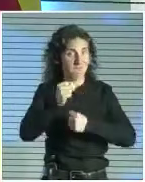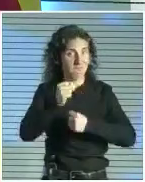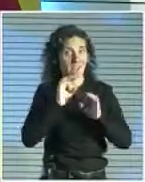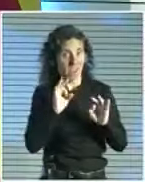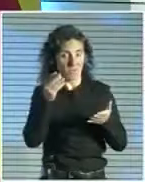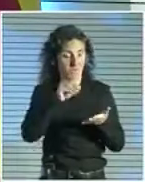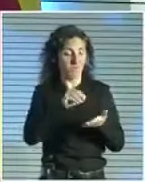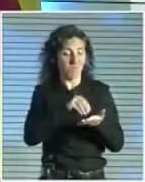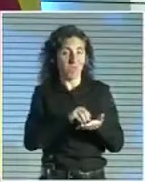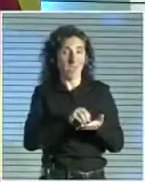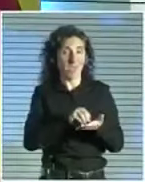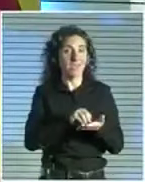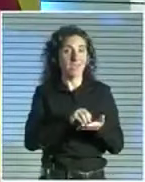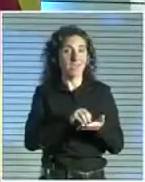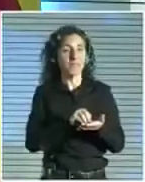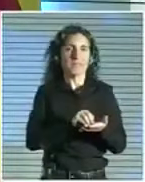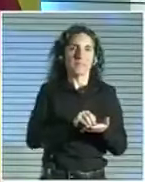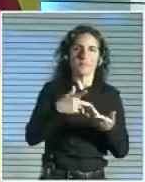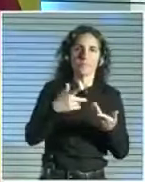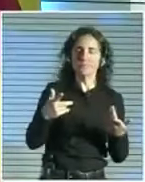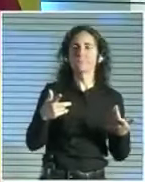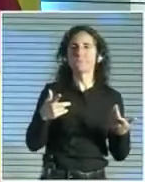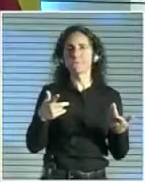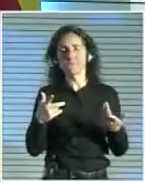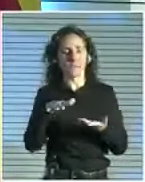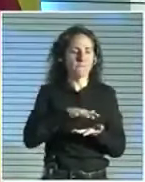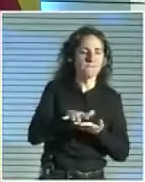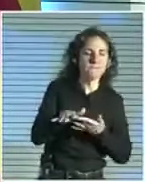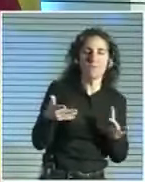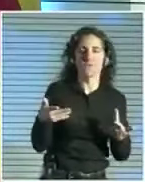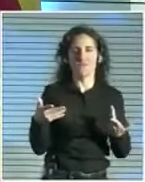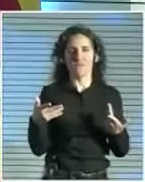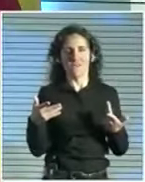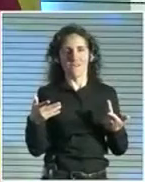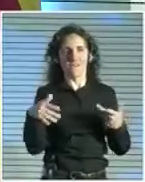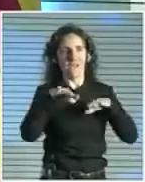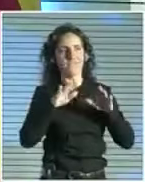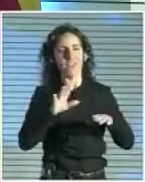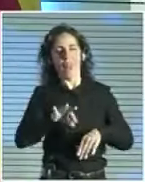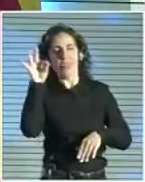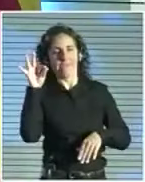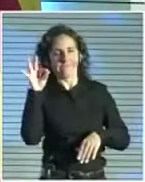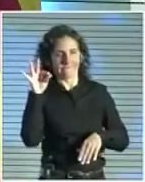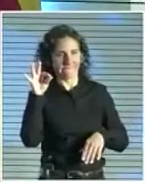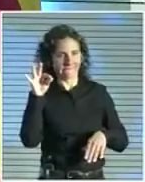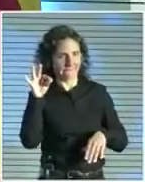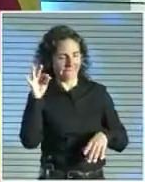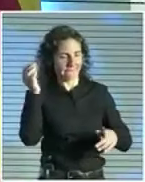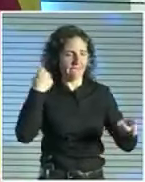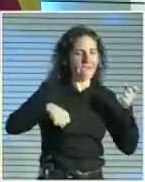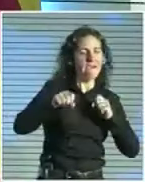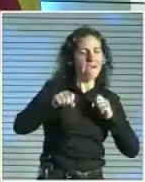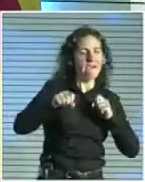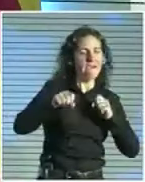greener, nature positive manner or not. And then you will feel that not only as a cost for the purchases, but the cost of